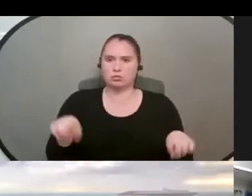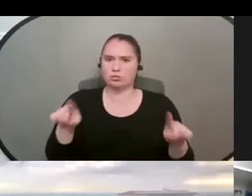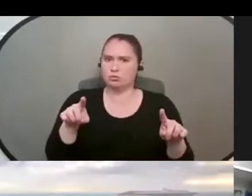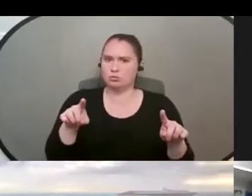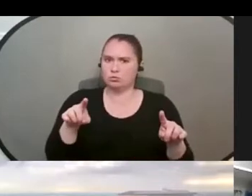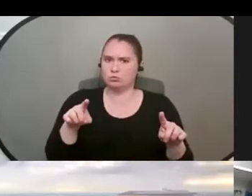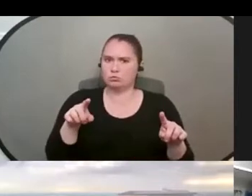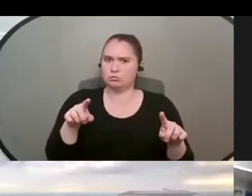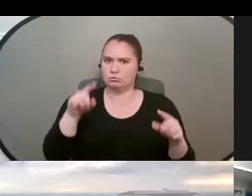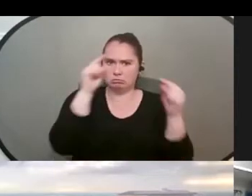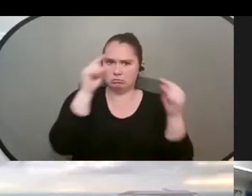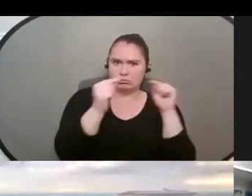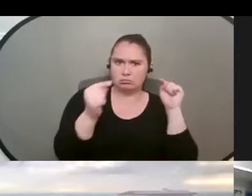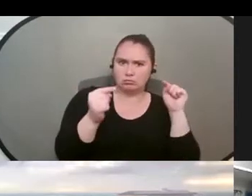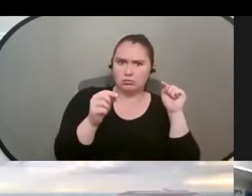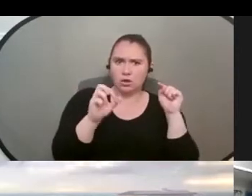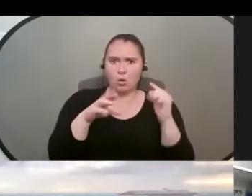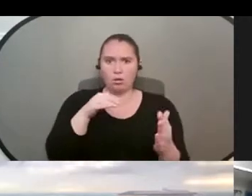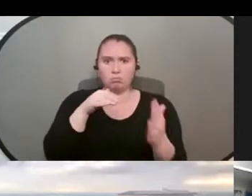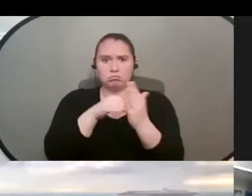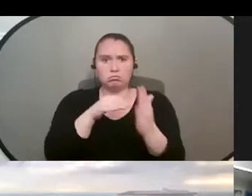or don't understand?